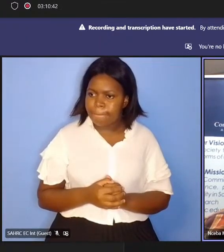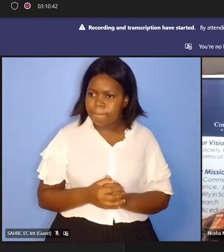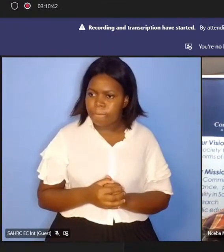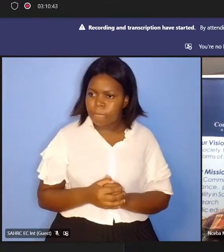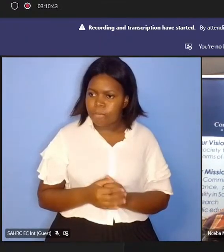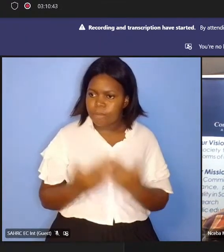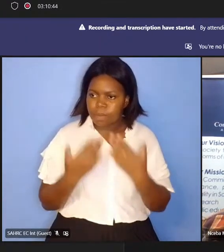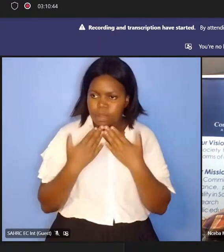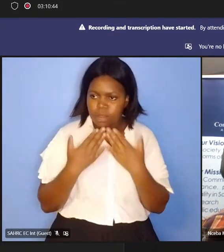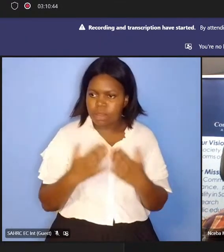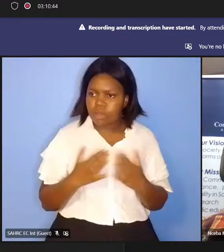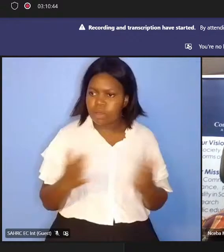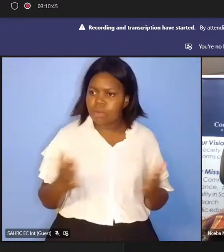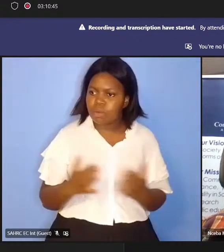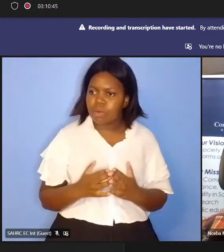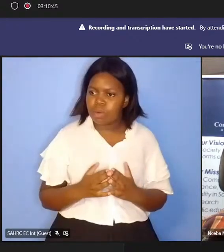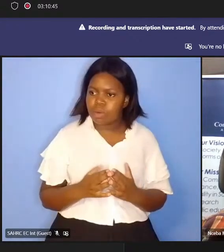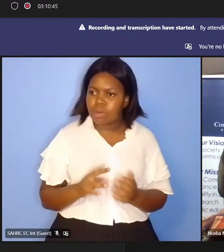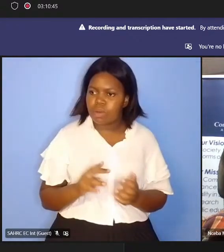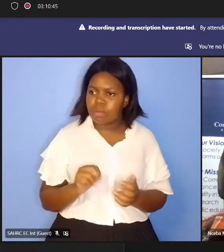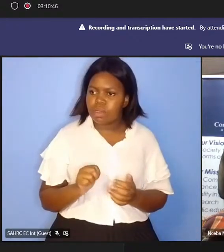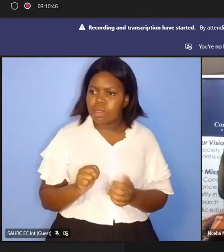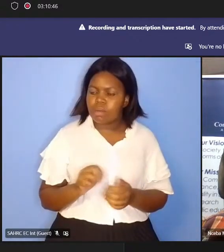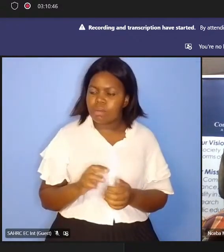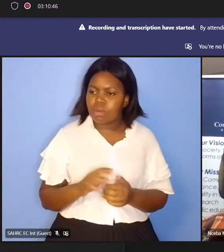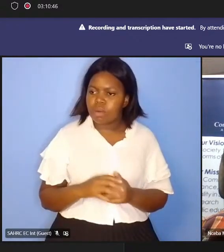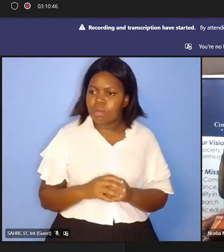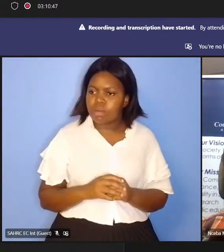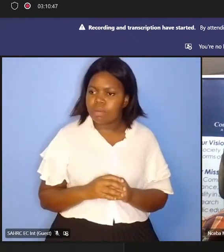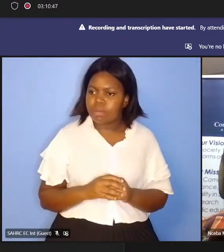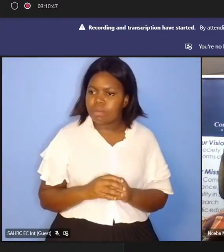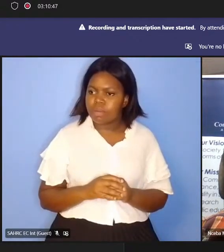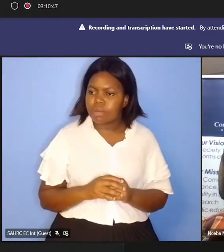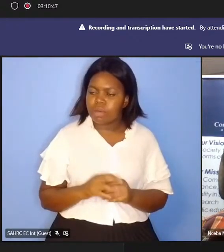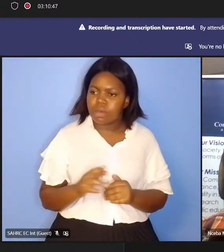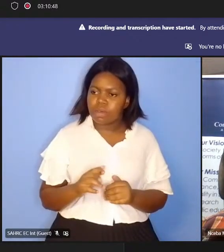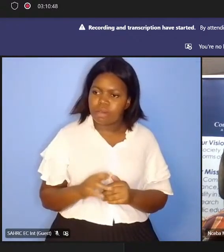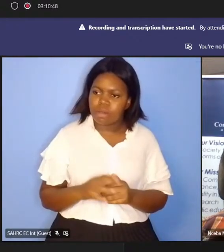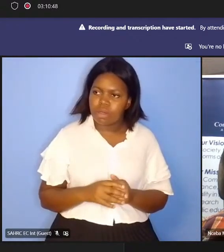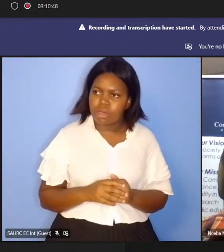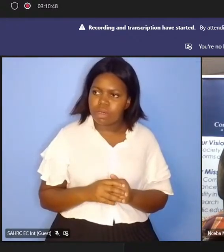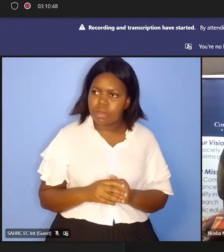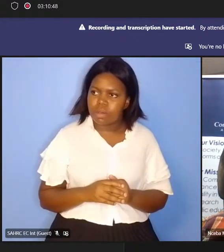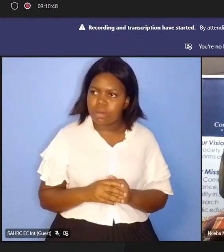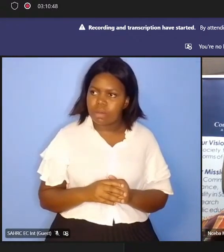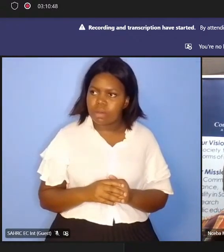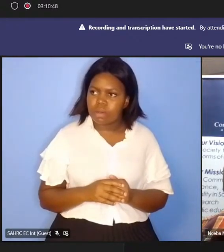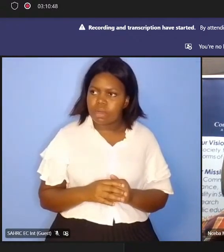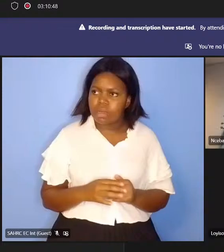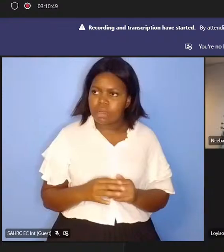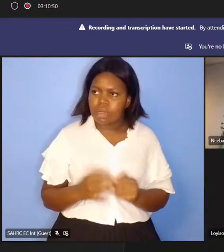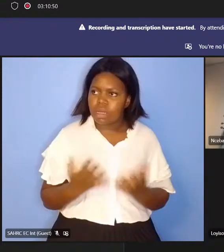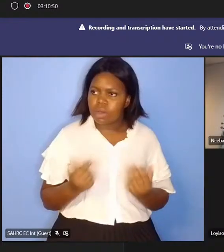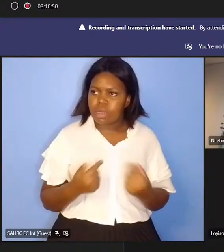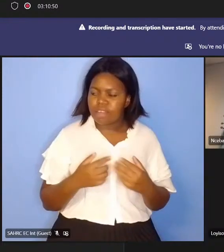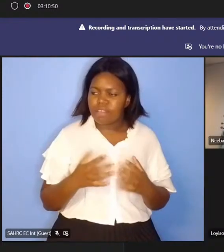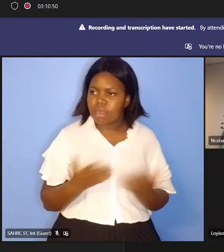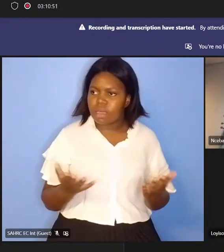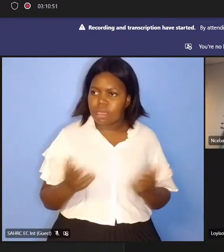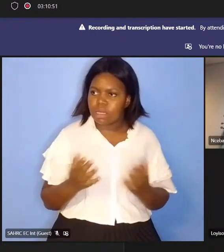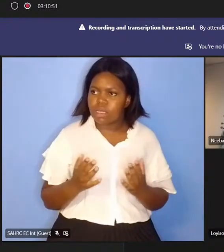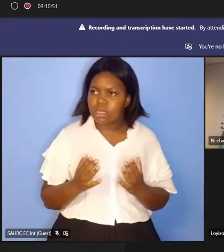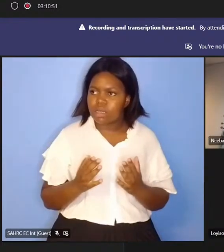Thank you so much, Mr. Mkwebo, for your presentation. I don't have any questions from my side.